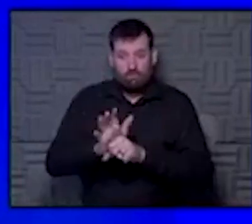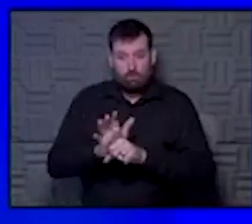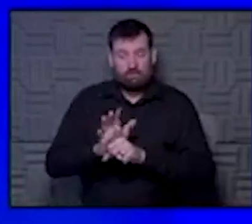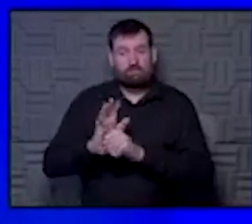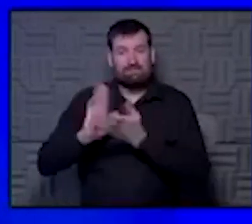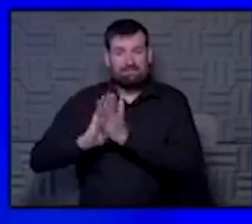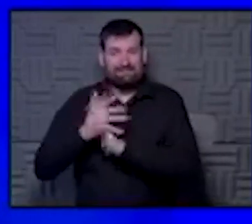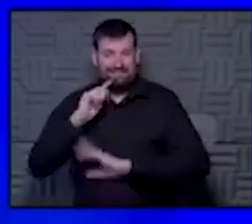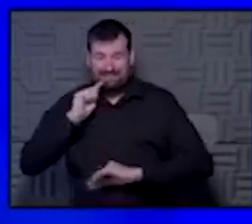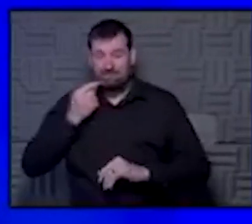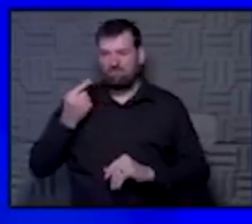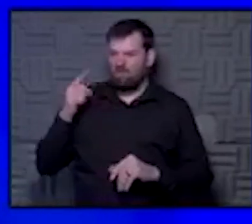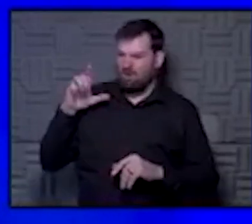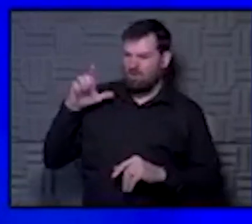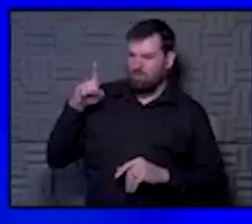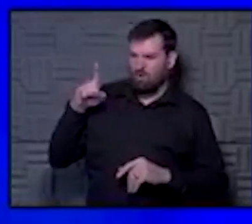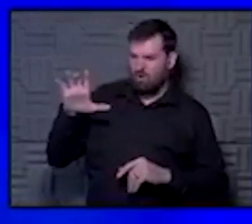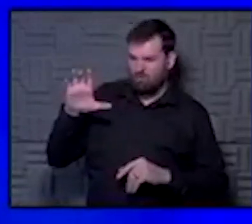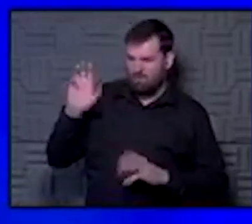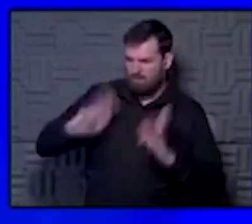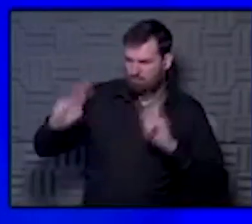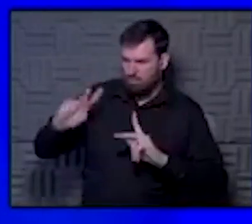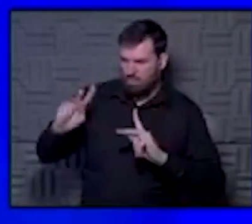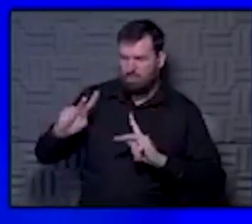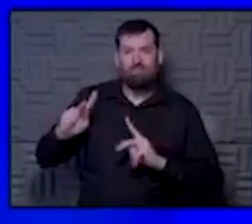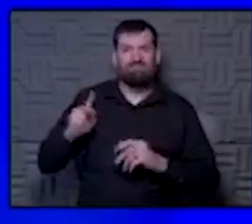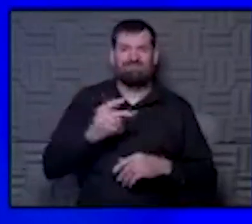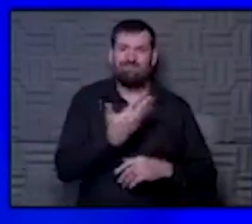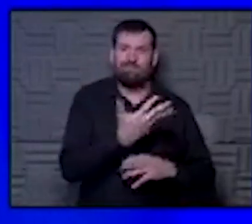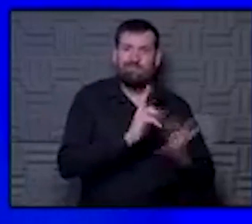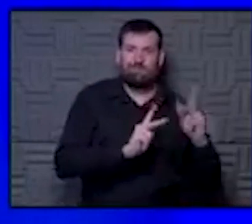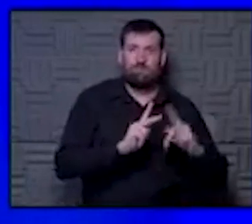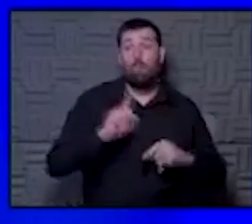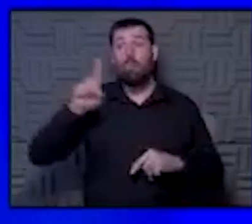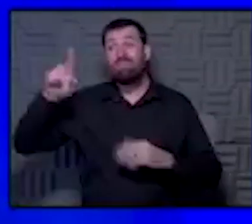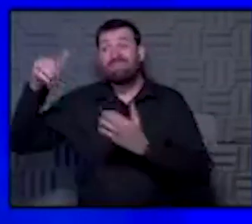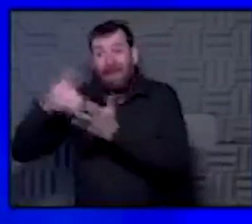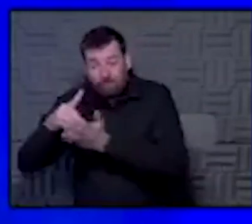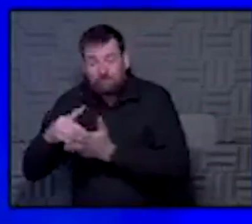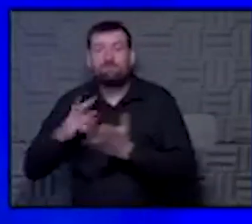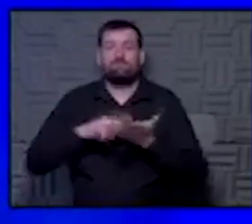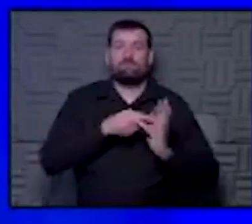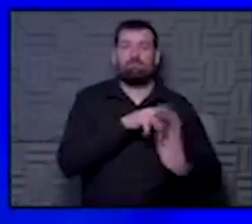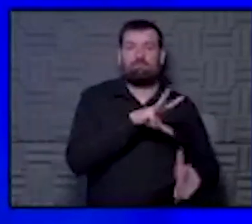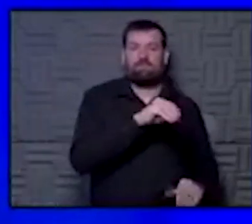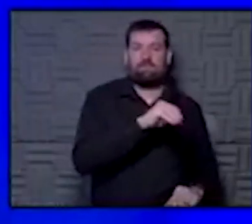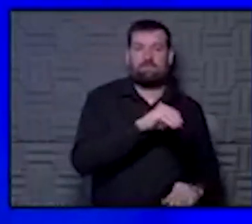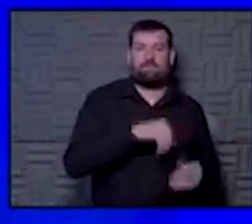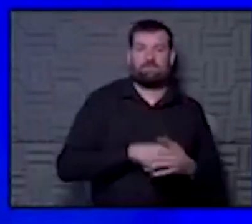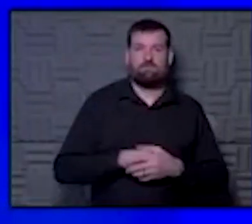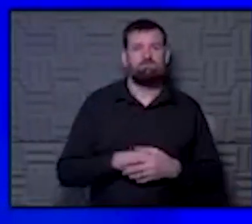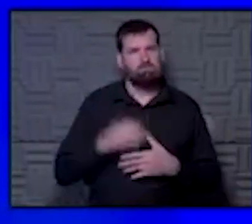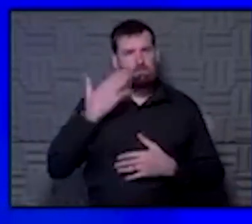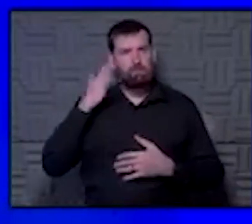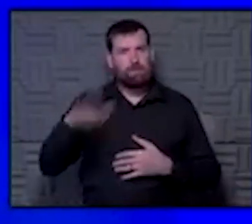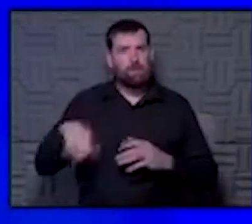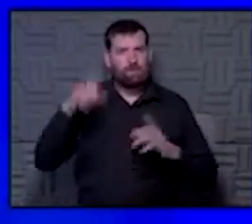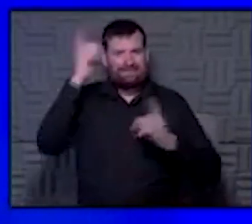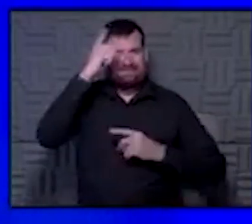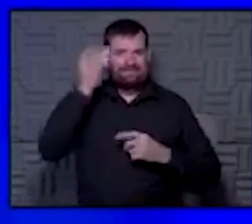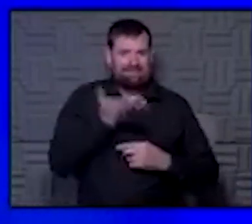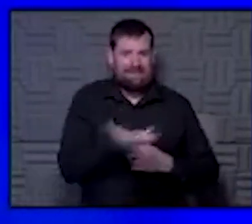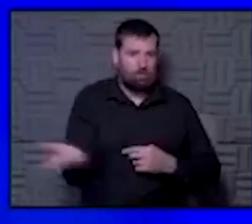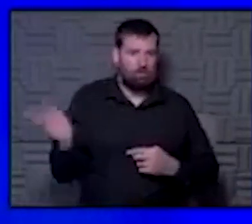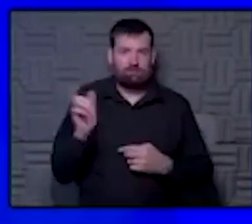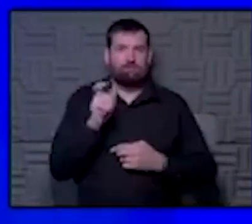if you have 100 people that are infected, that's only 5 people. But if you have 1,000 people, that's 50 people. We know that the disease is out there, and it's just not